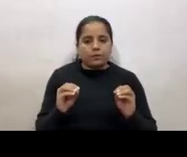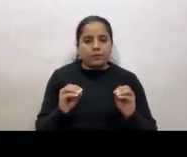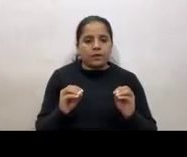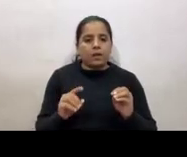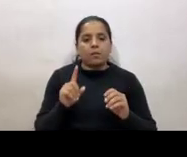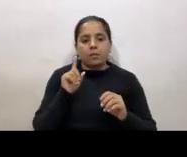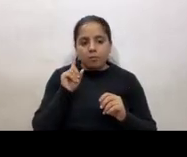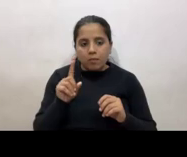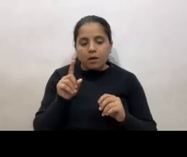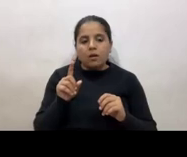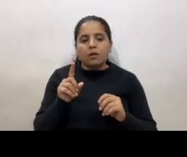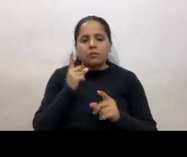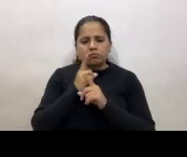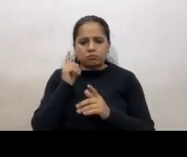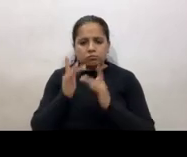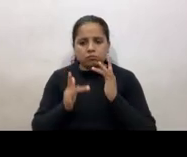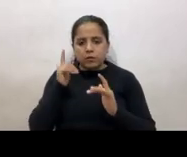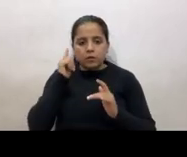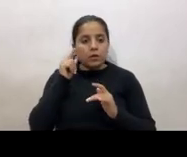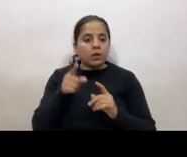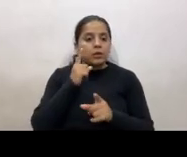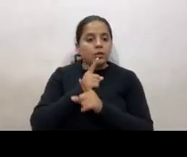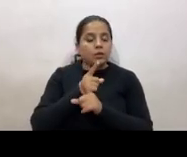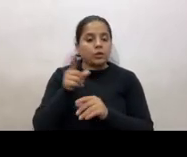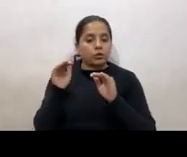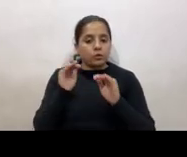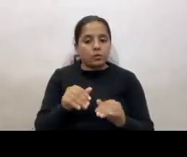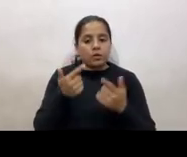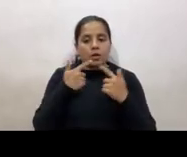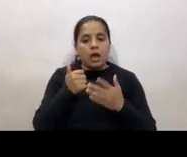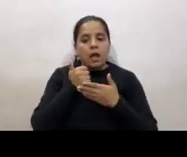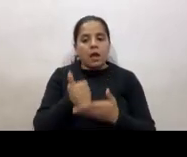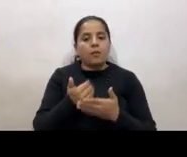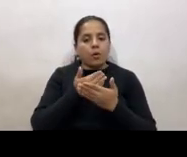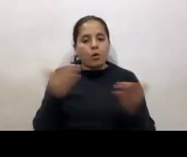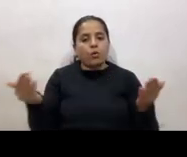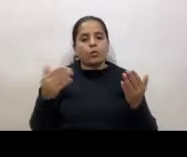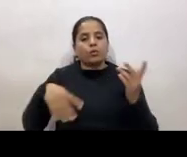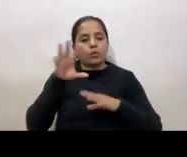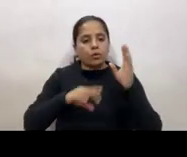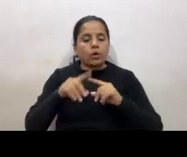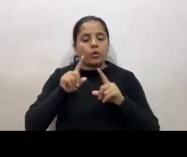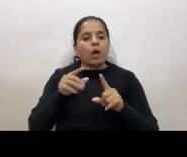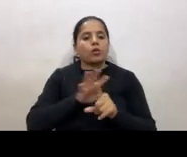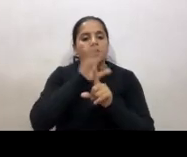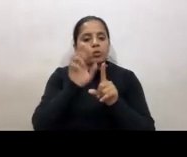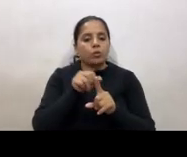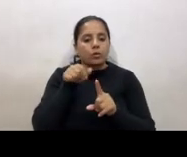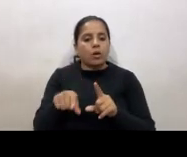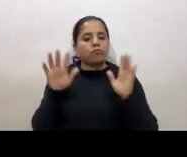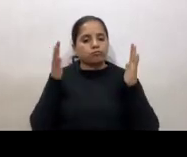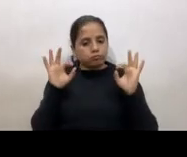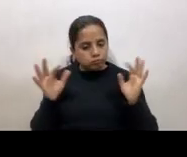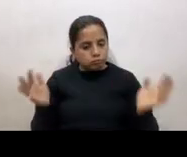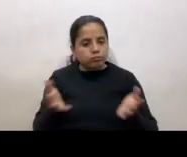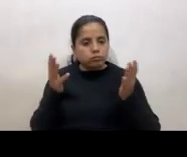The teacher supports this by helping the students explain those terms in English to the rest of the class, allowing everyone